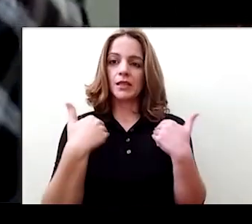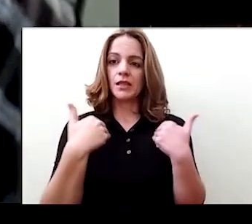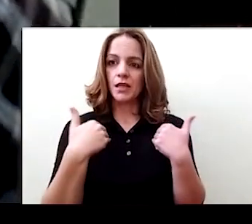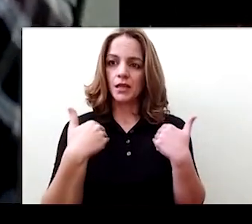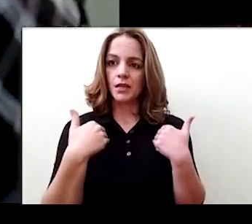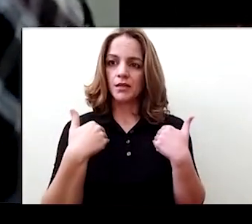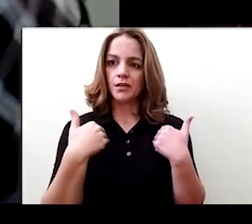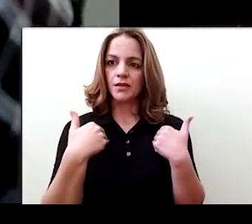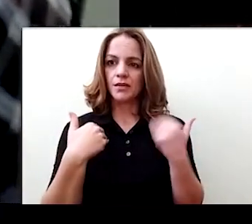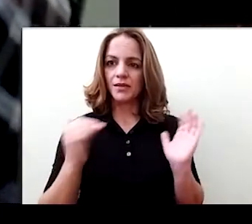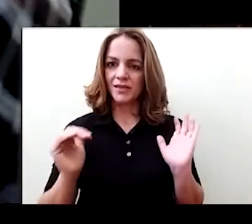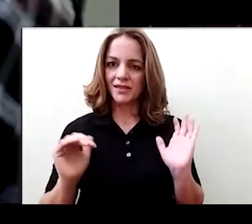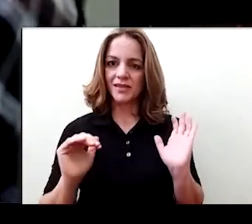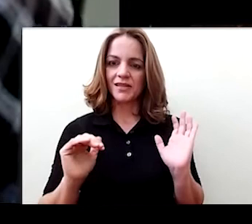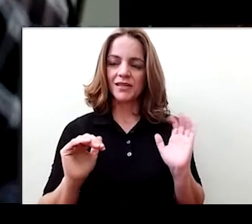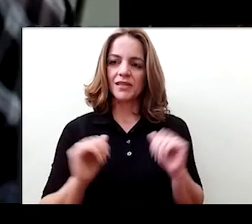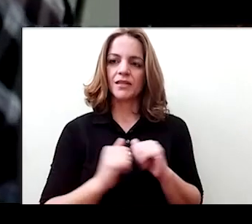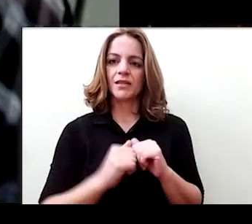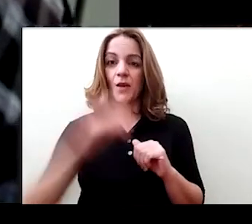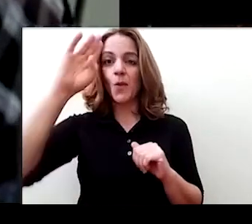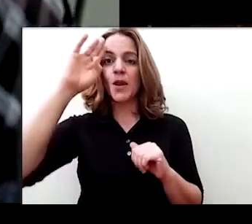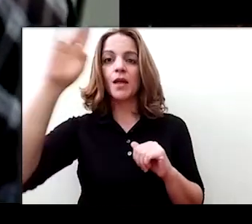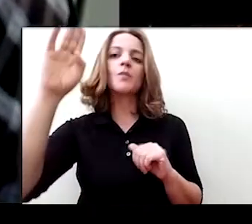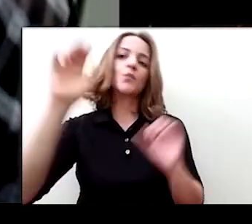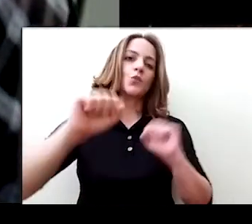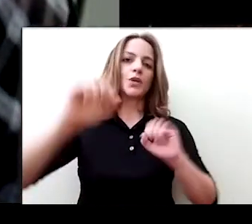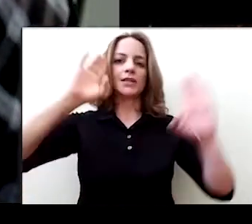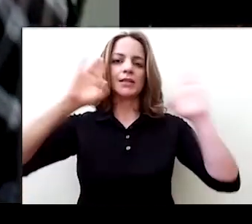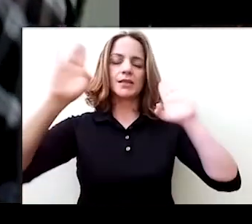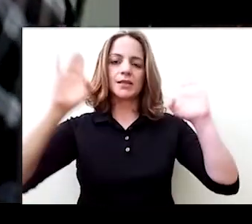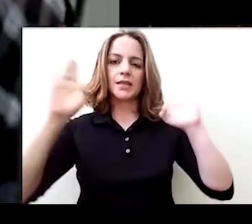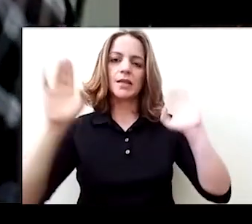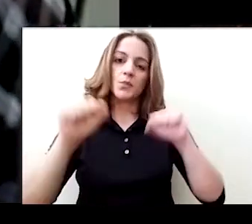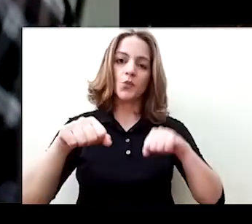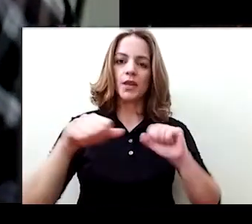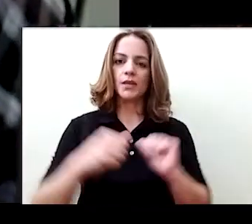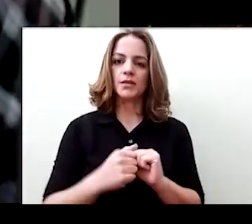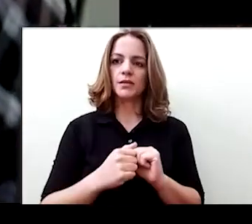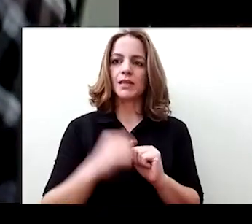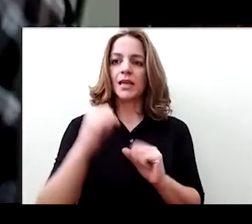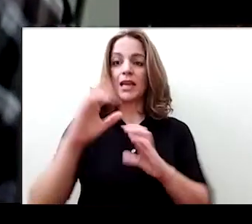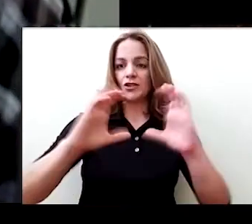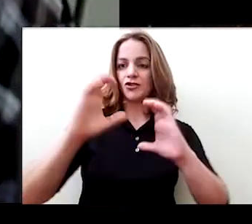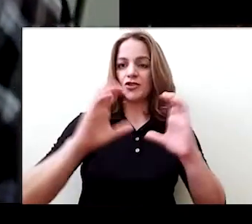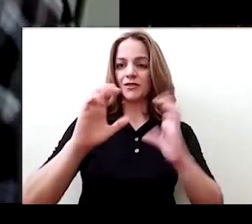chat and make yourself known. Thank you so much for your efforts in Realidades in what